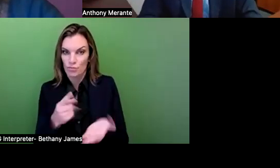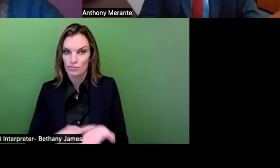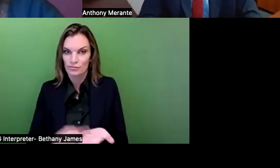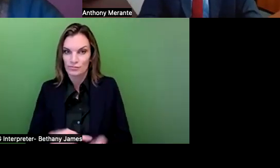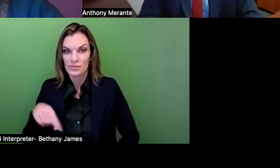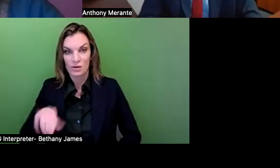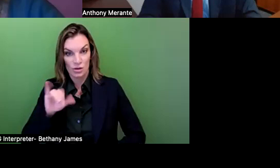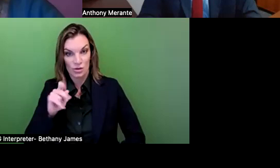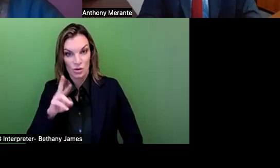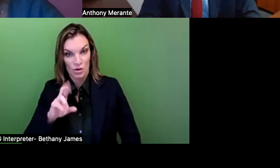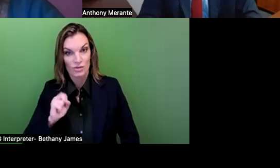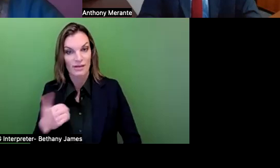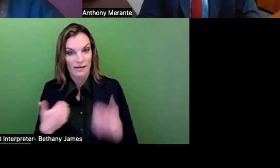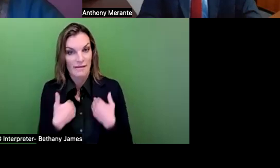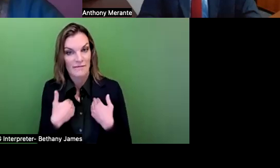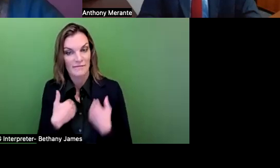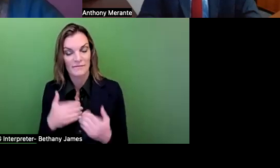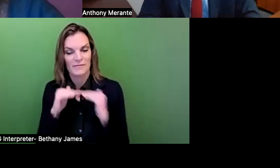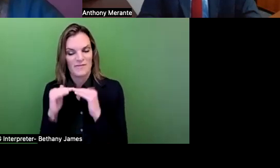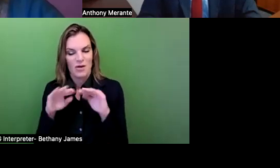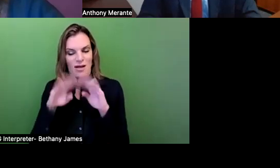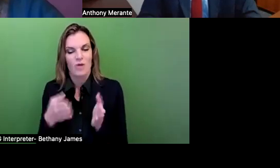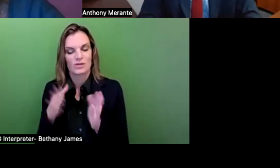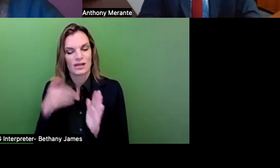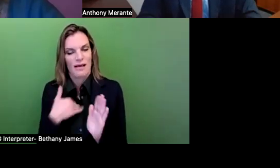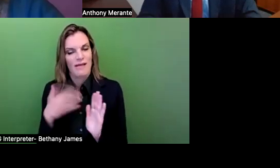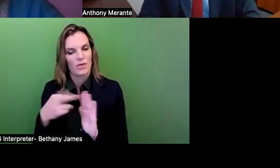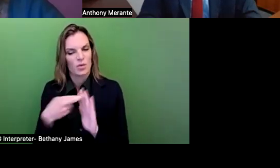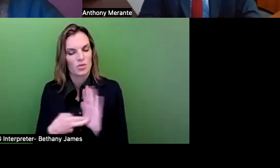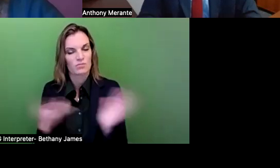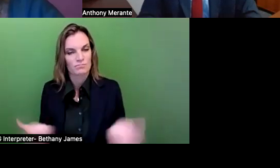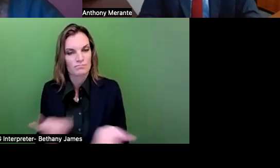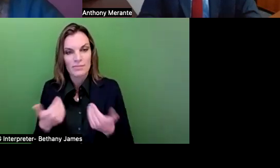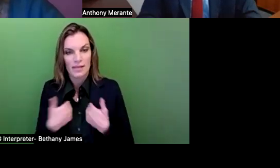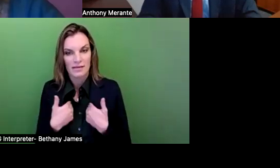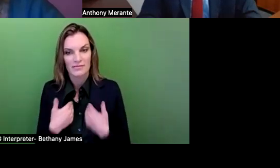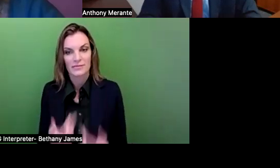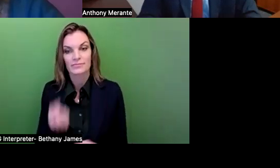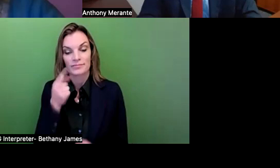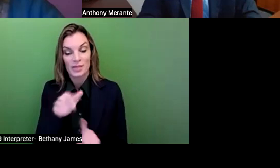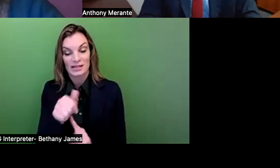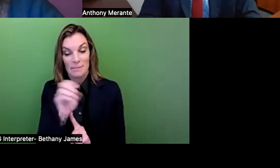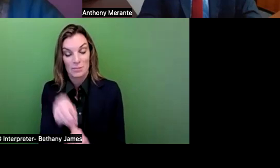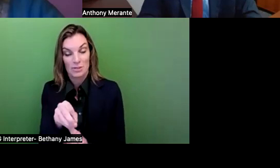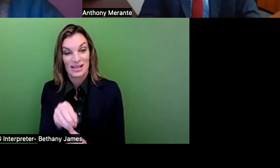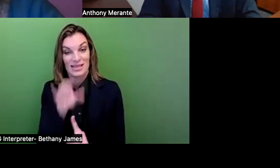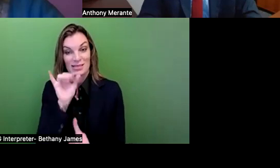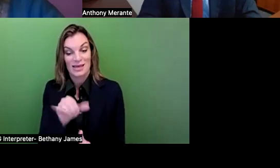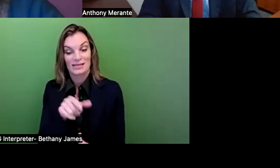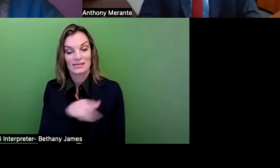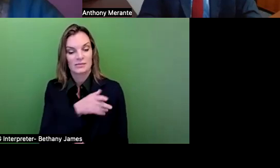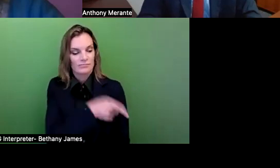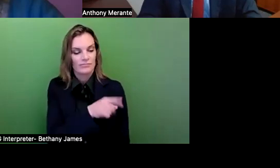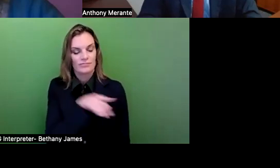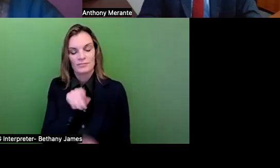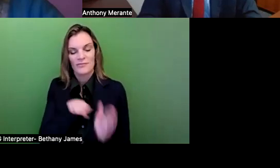Yonkers has an affordable housing ordinance of 10%. Now that 10% is what will the developers put into the mix. And then,